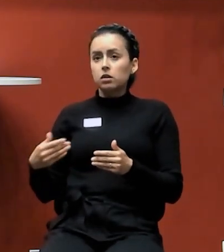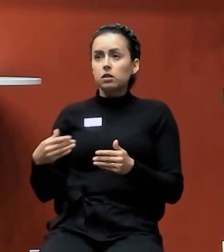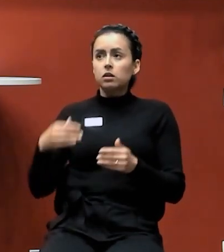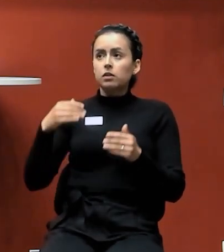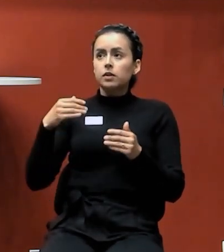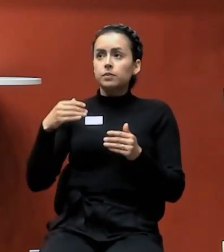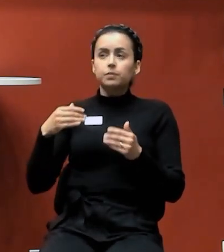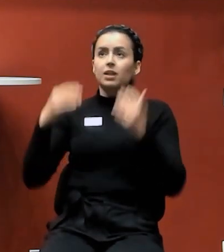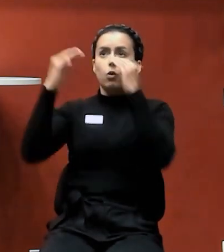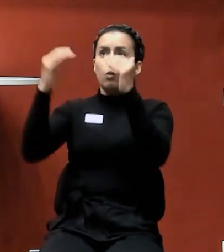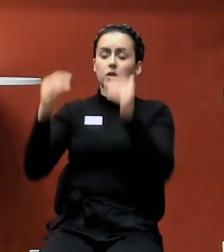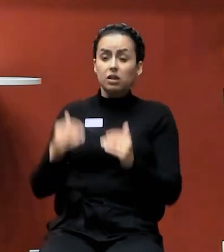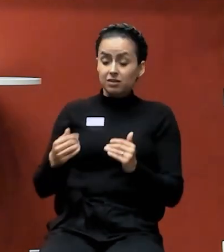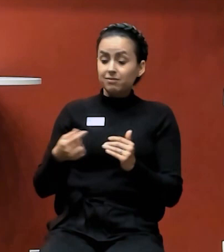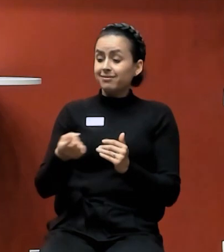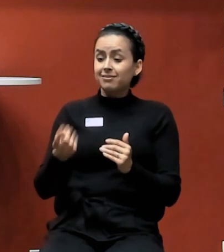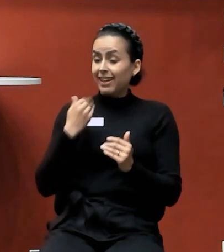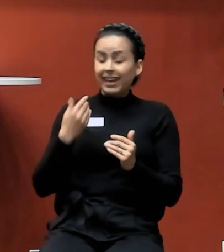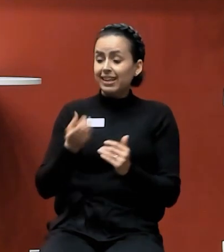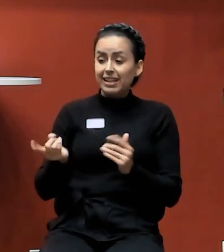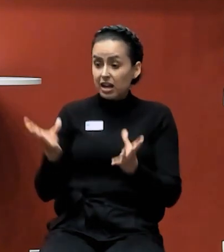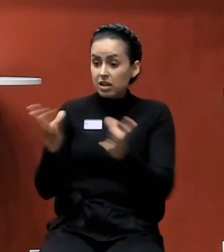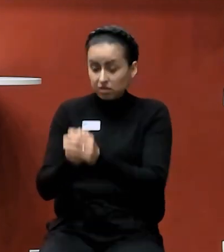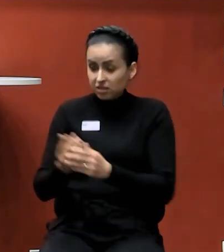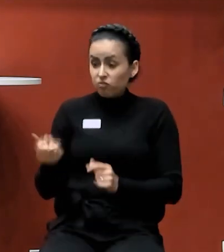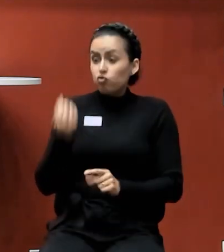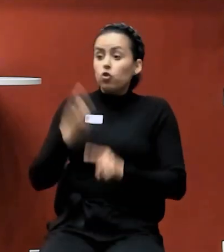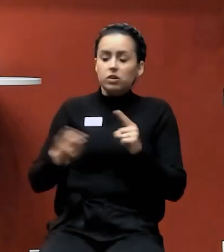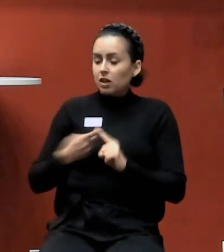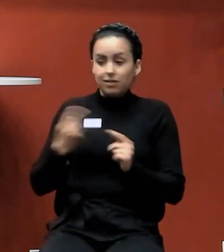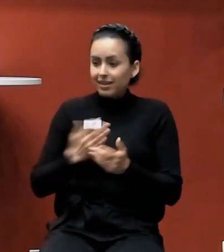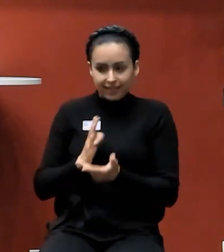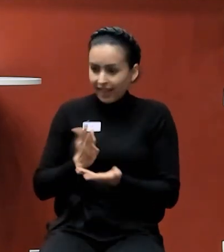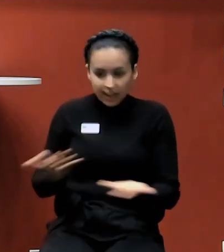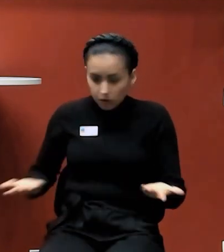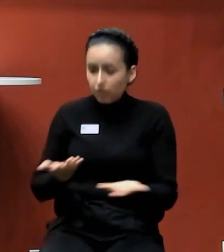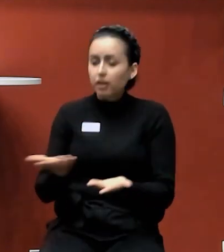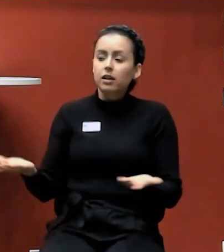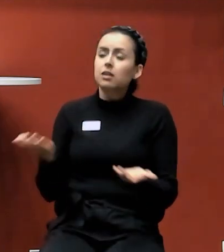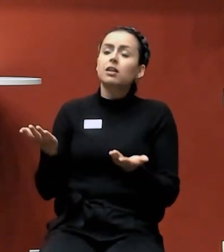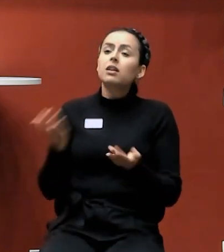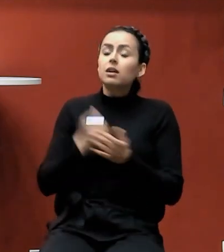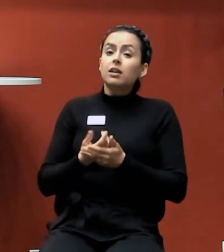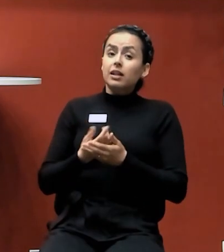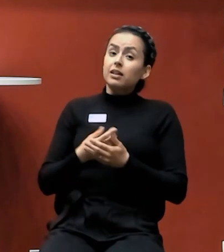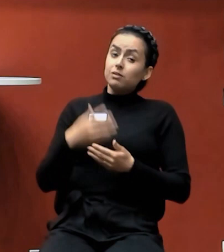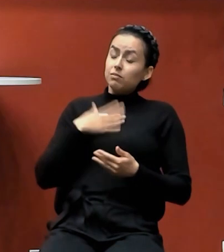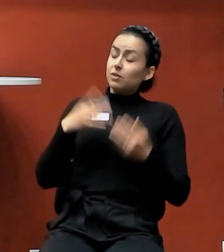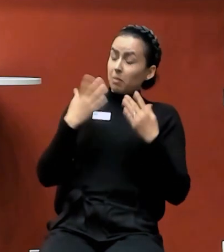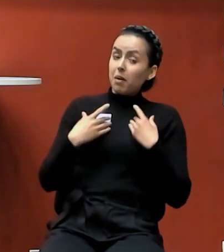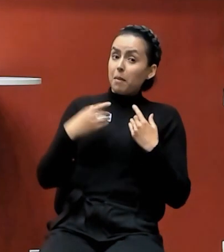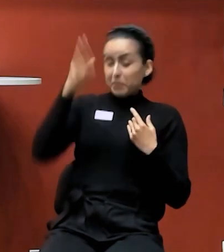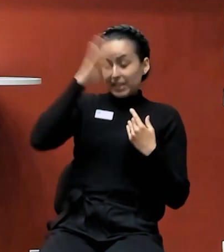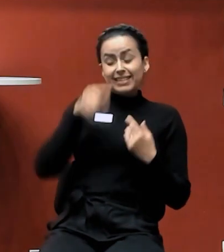organizations to start with. You understand? Right. You're getting my point. So I'm trying to figure out, I think this is going to be a very interesting